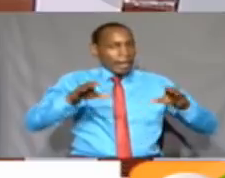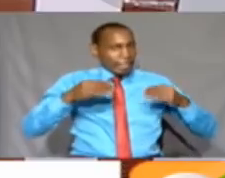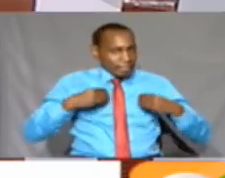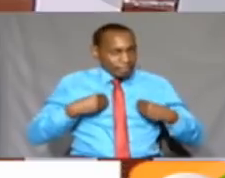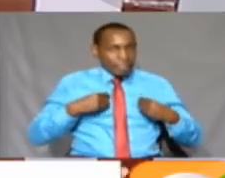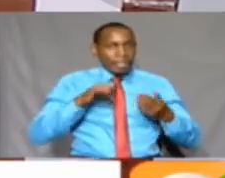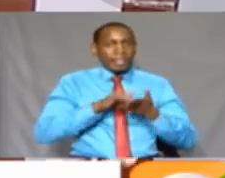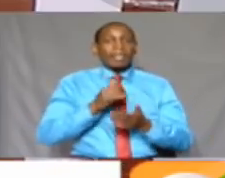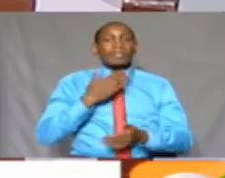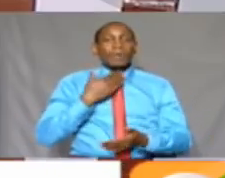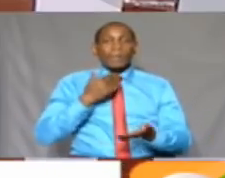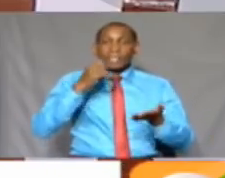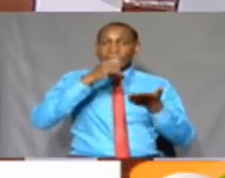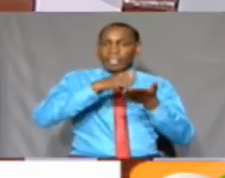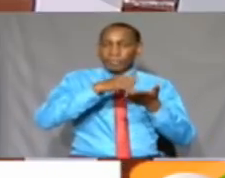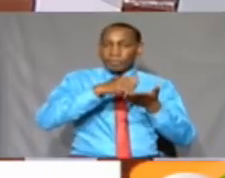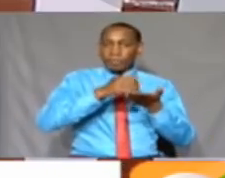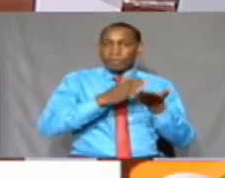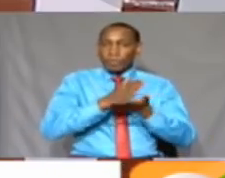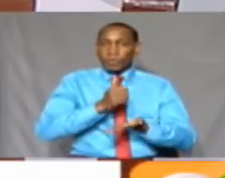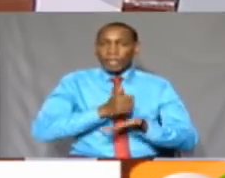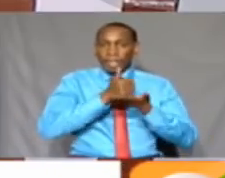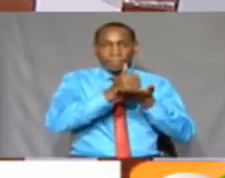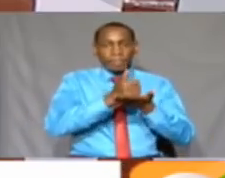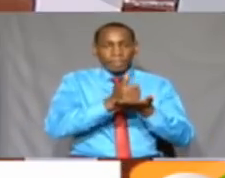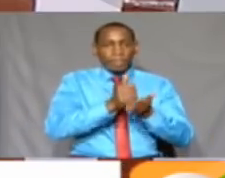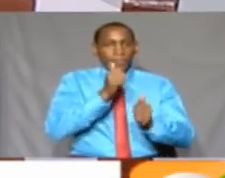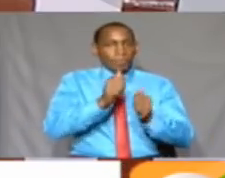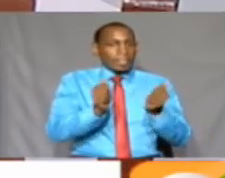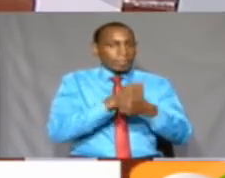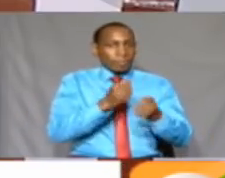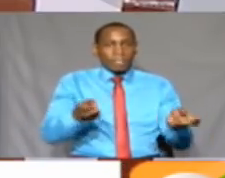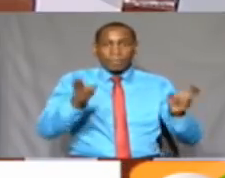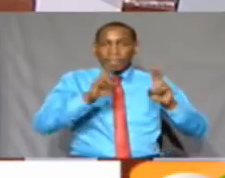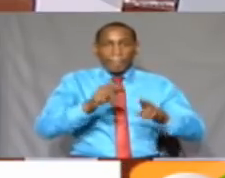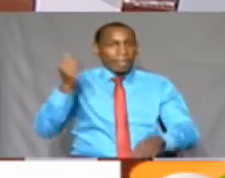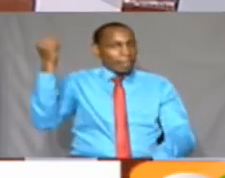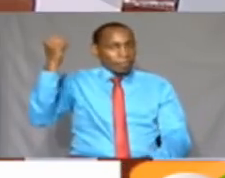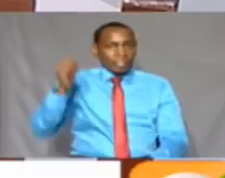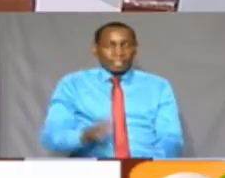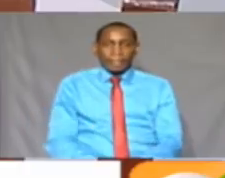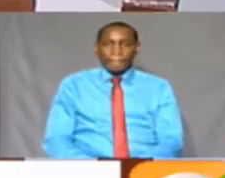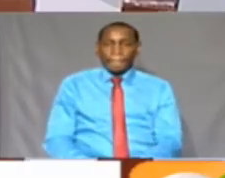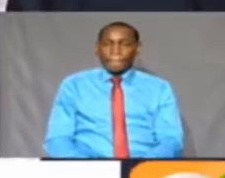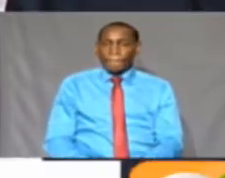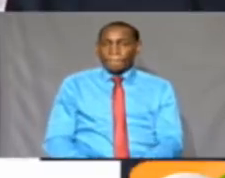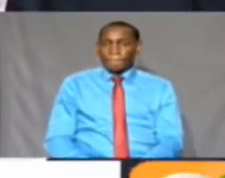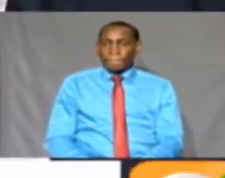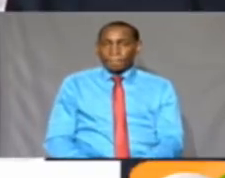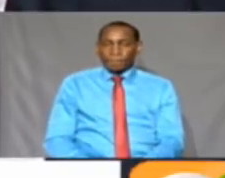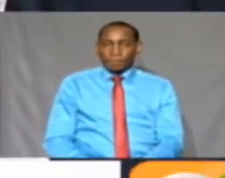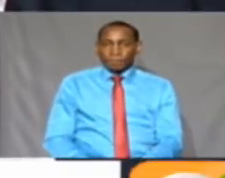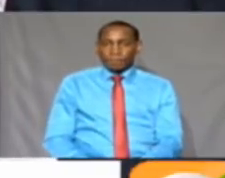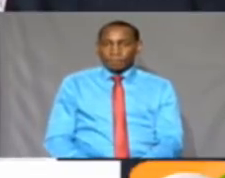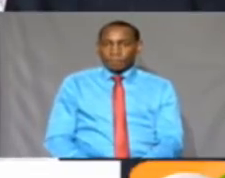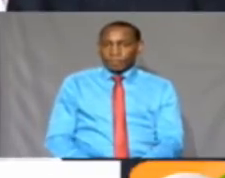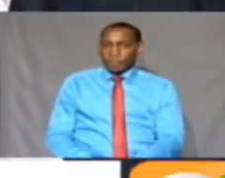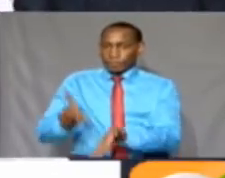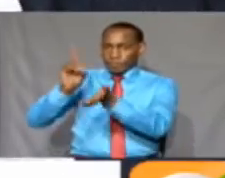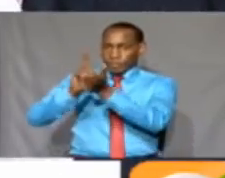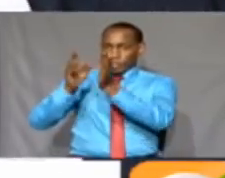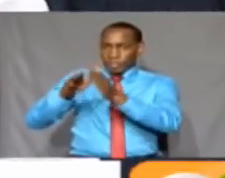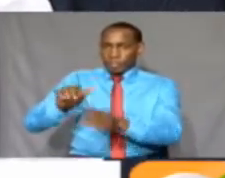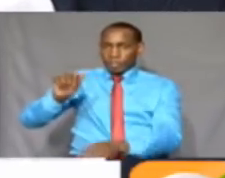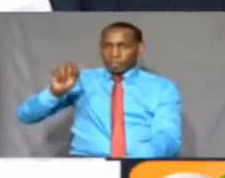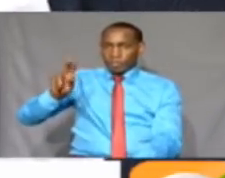we want to consider you out of charity, which rarely happens in politics. Right. Yes. And why does Dr. Ekuru Aukot,